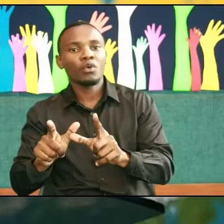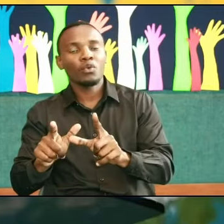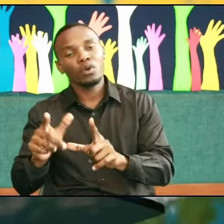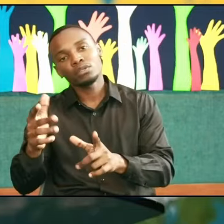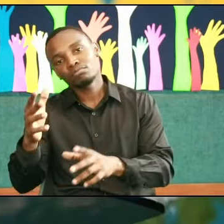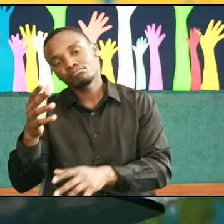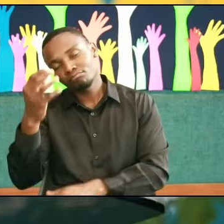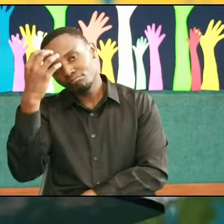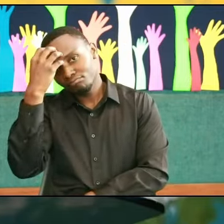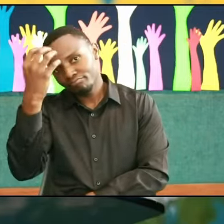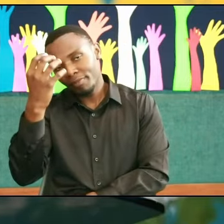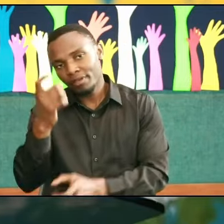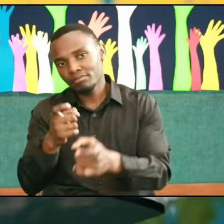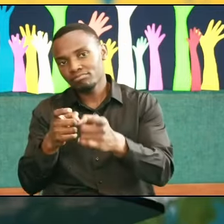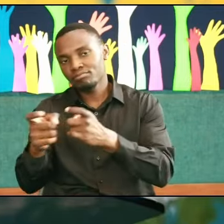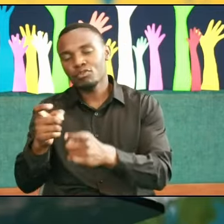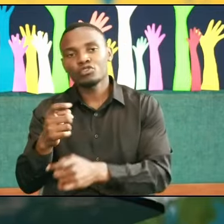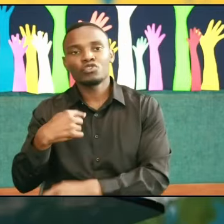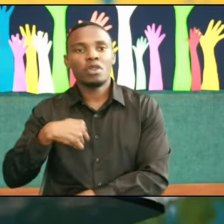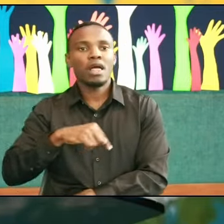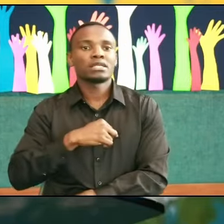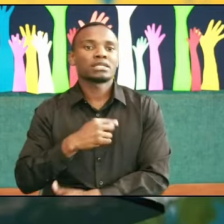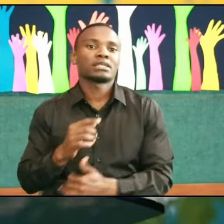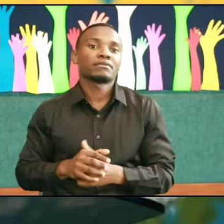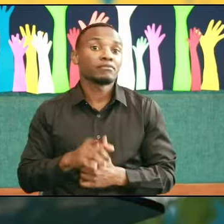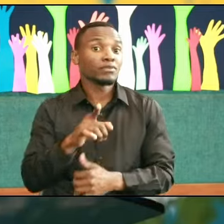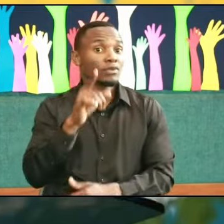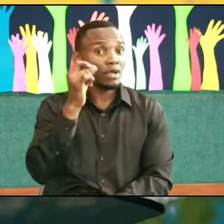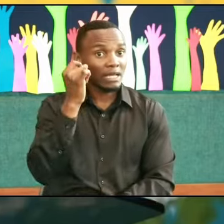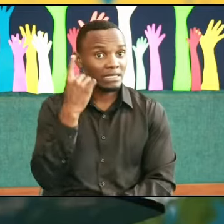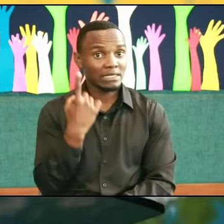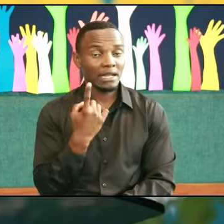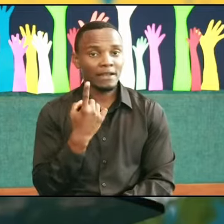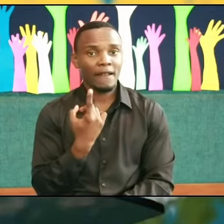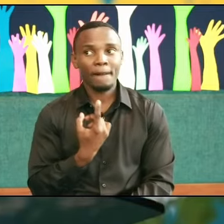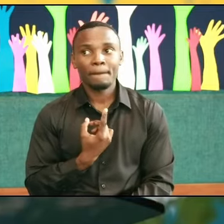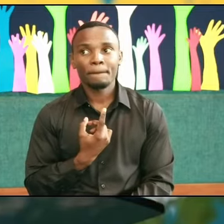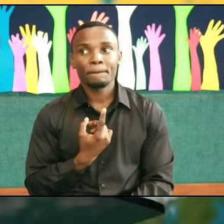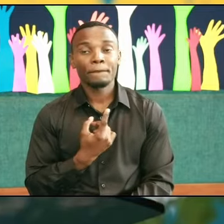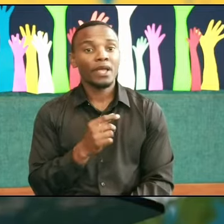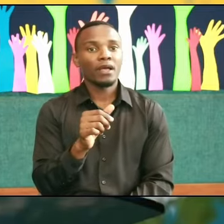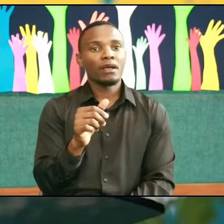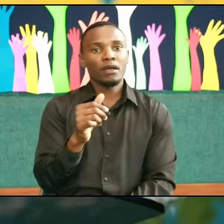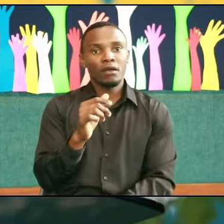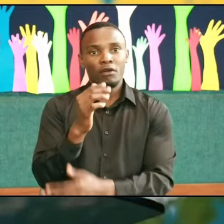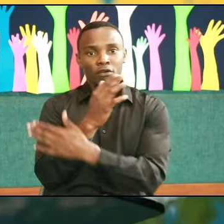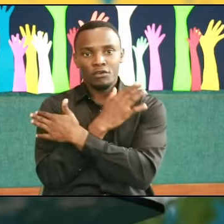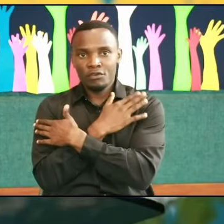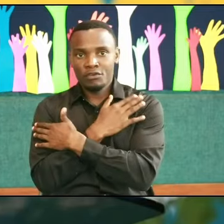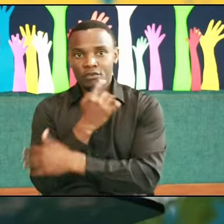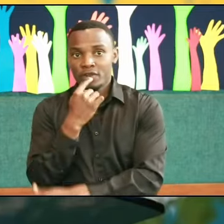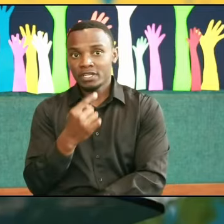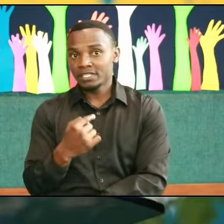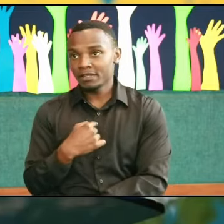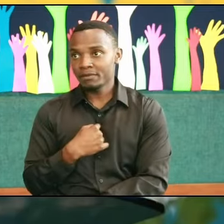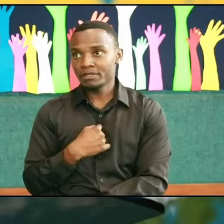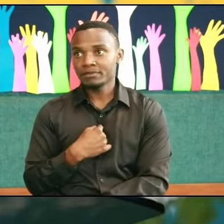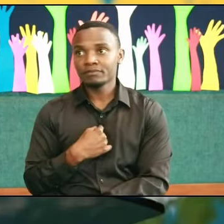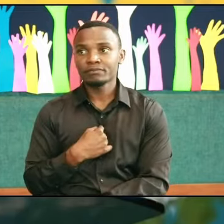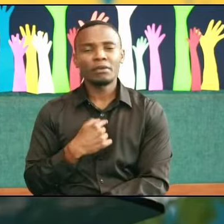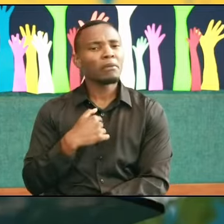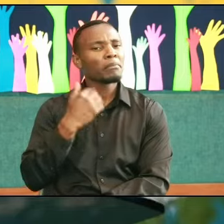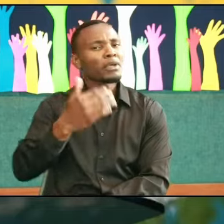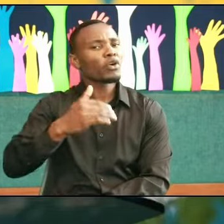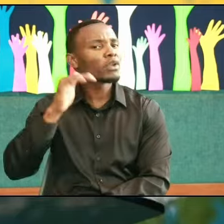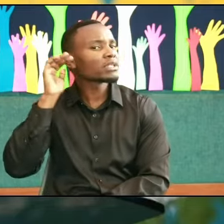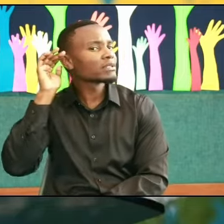Are you following me? I don't know if you are with me, church. Why am I saying this? Somebody said to me, a friend of mine in Egypt said to me, Pastor, I always hear you